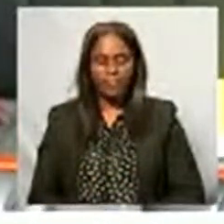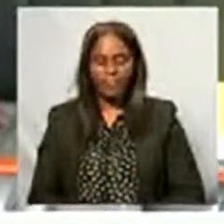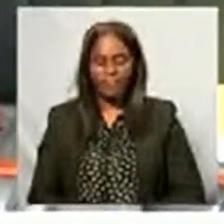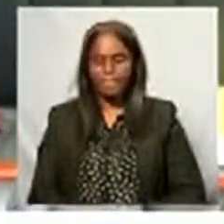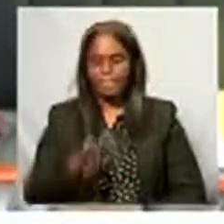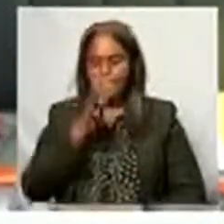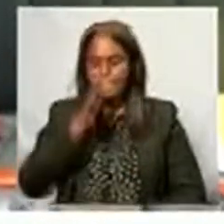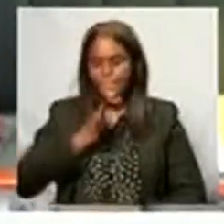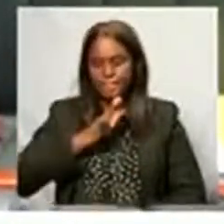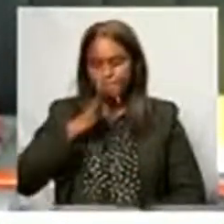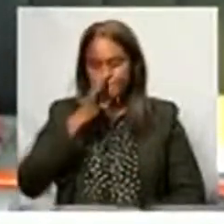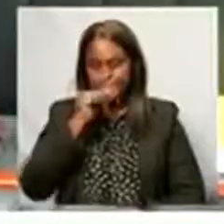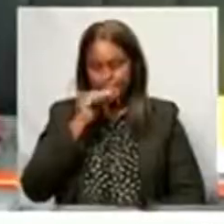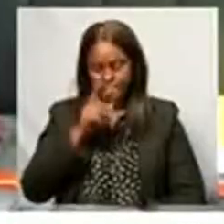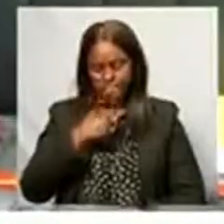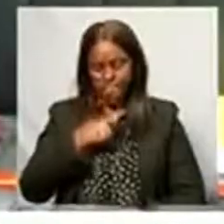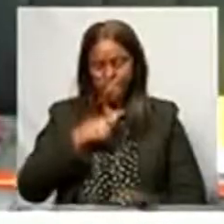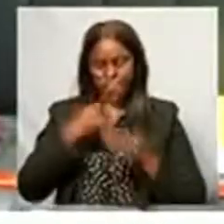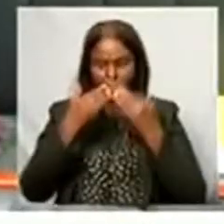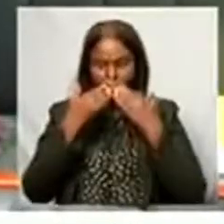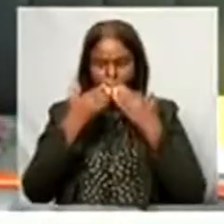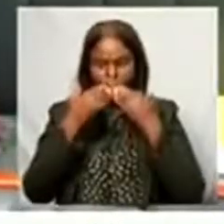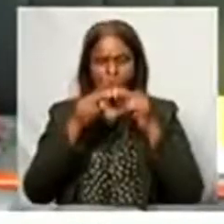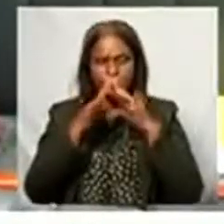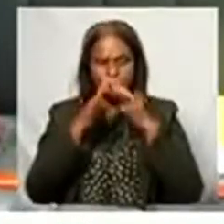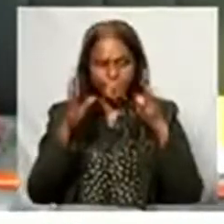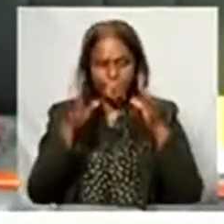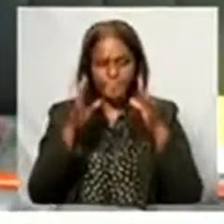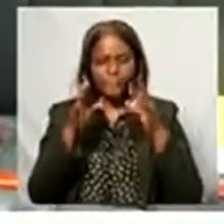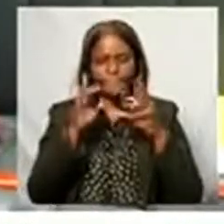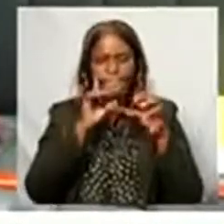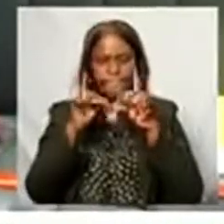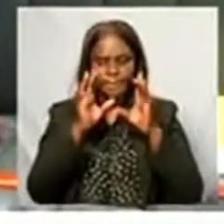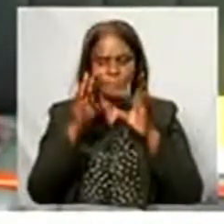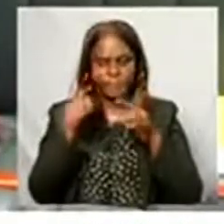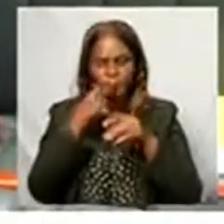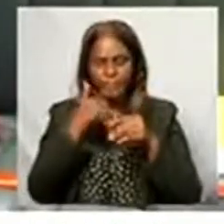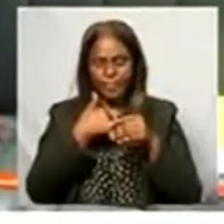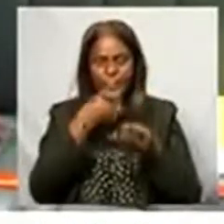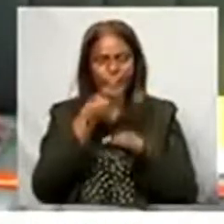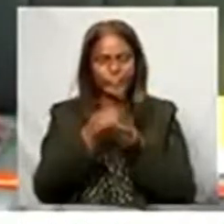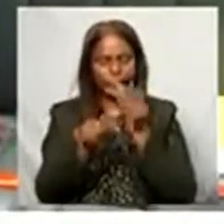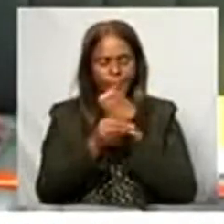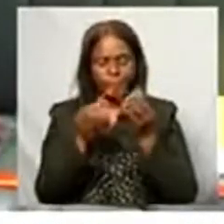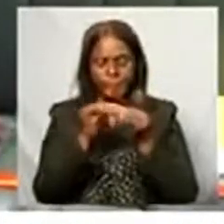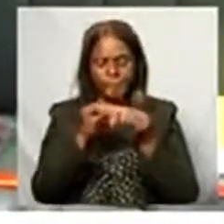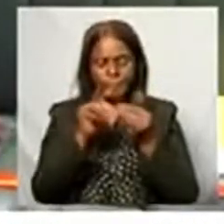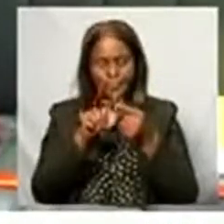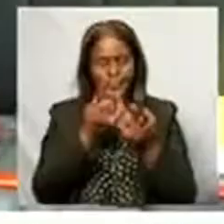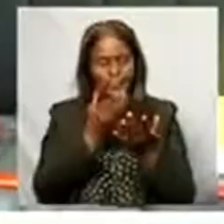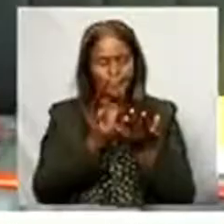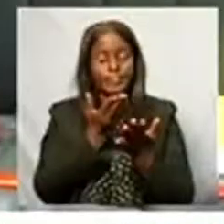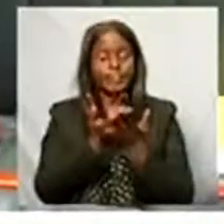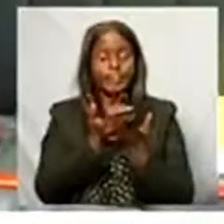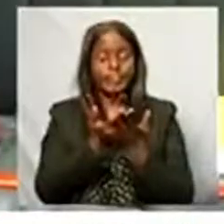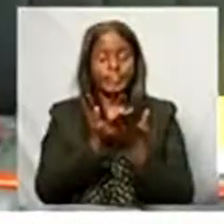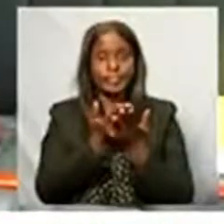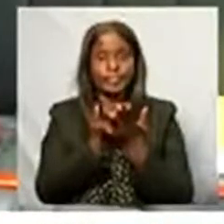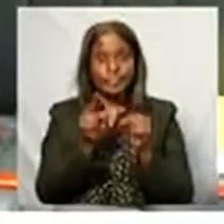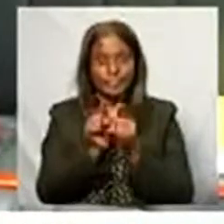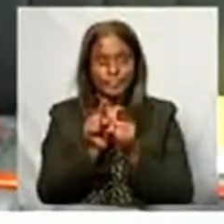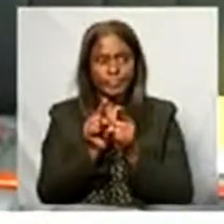Madam Speaker, I'd like to thank all the debaters who have contributed to this motion,